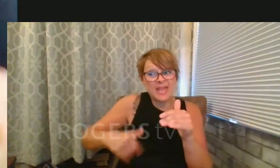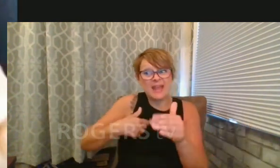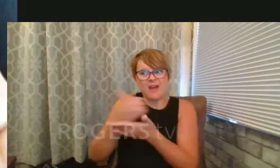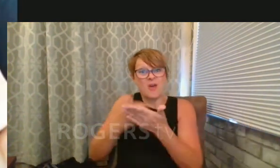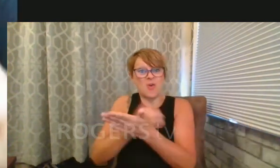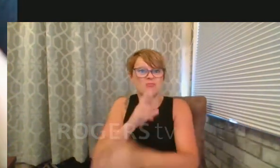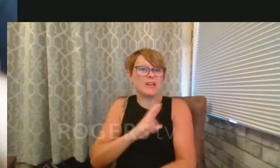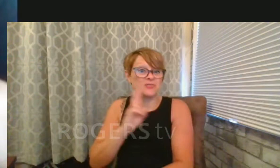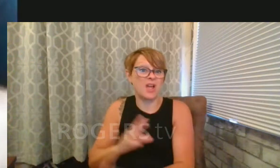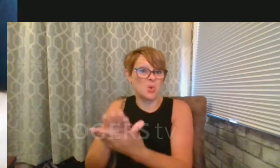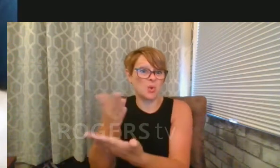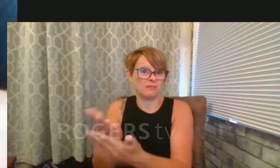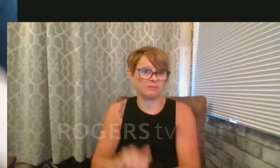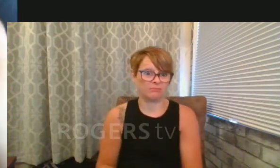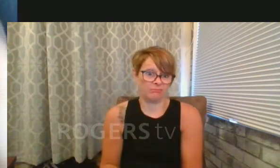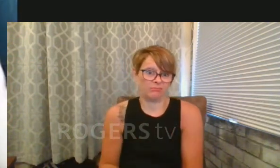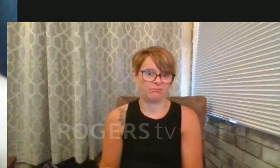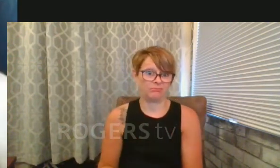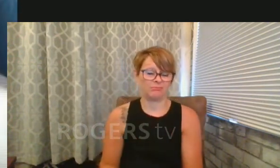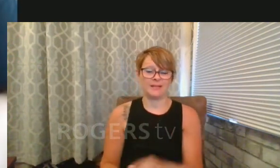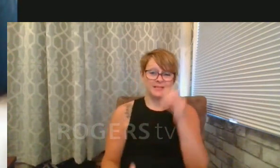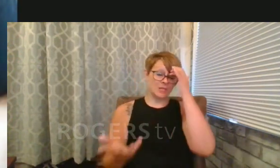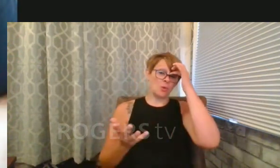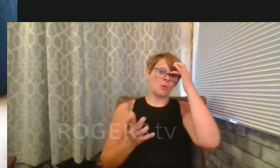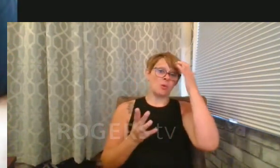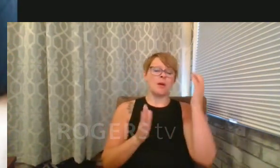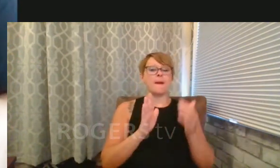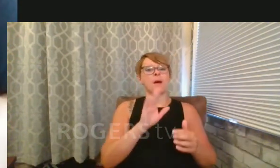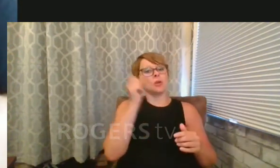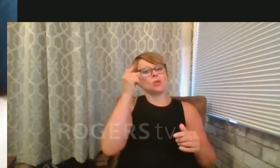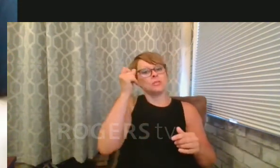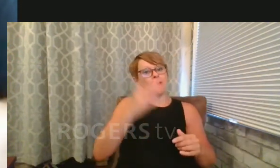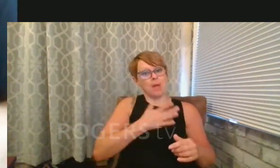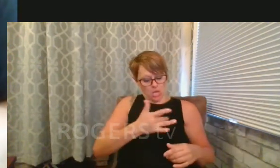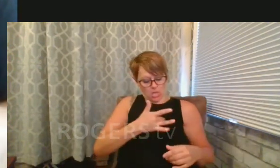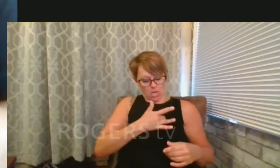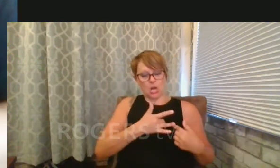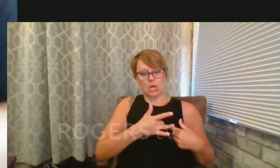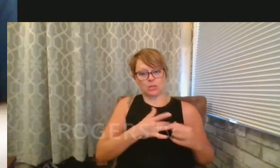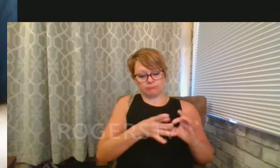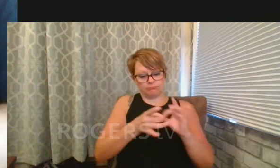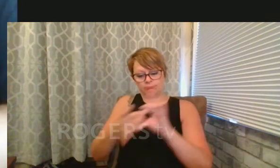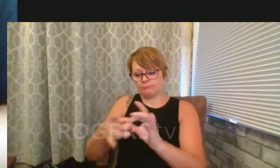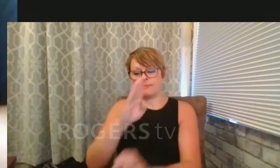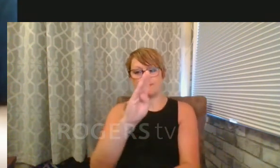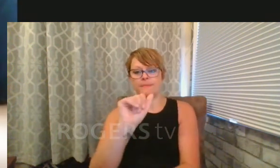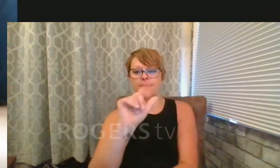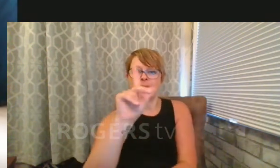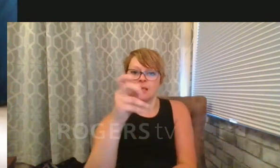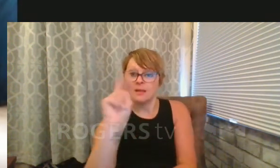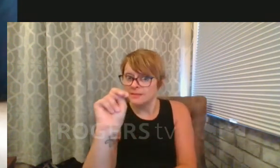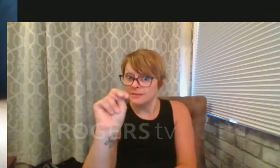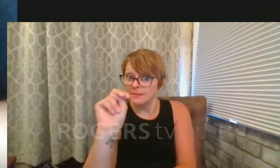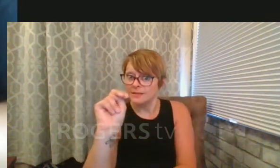And I think my heart is representing the Balkan, but I don't think my heart is really in